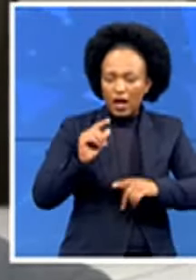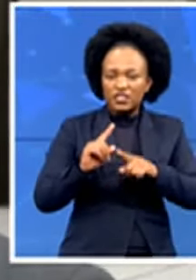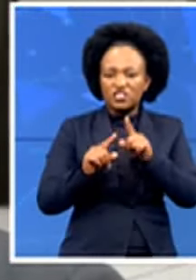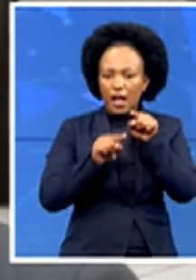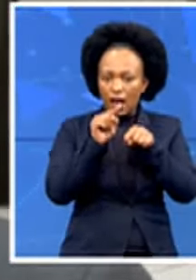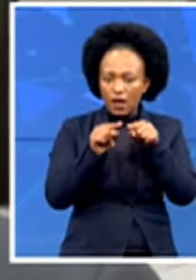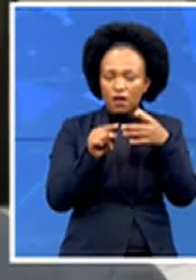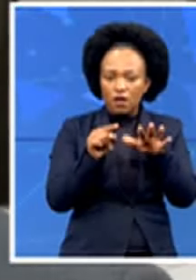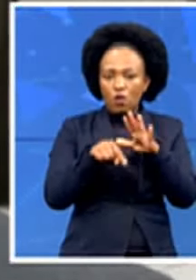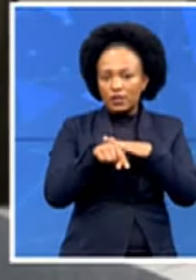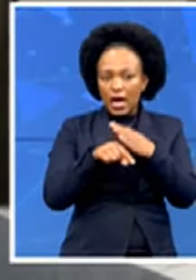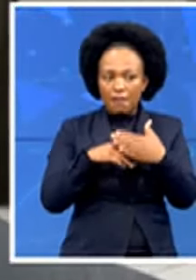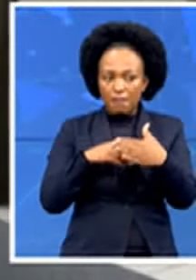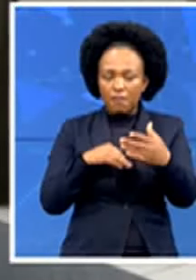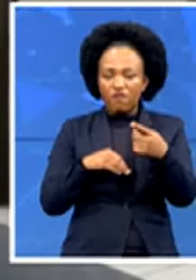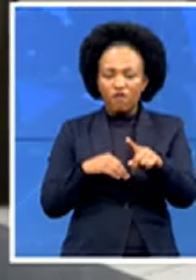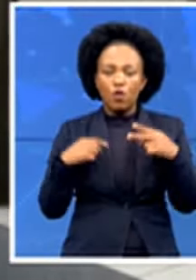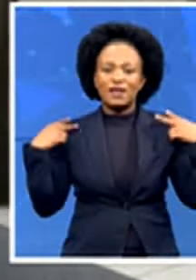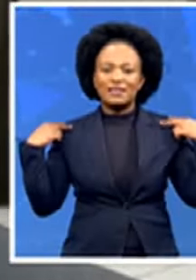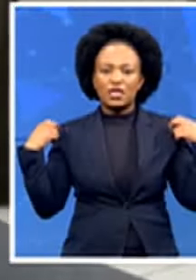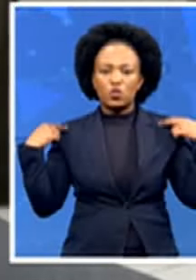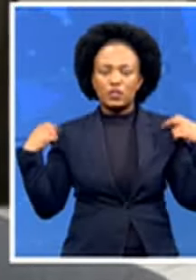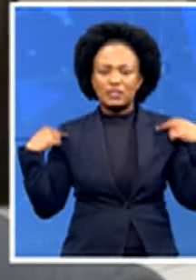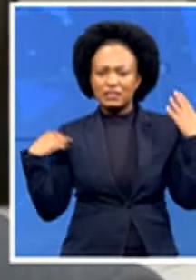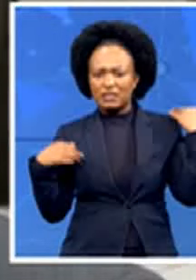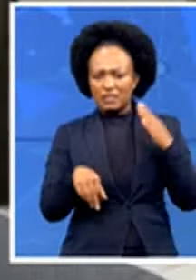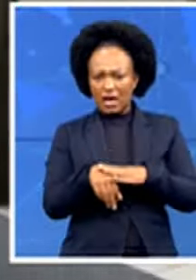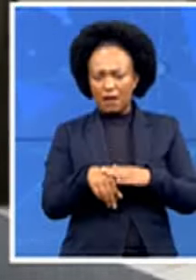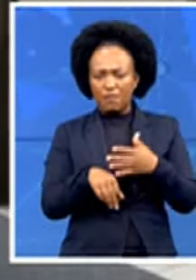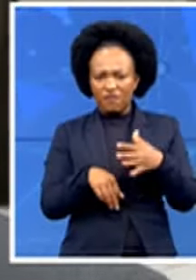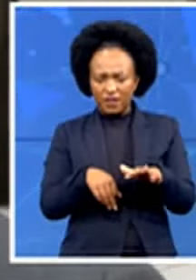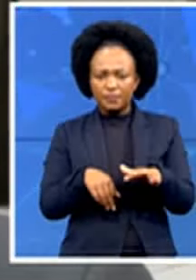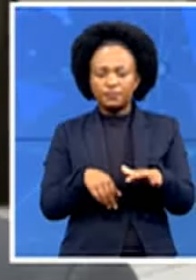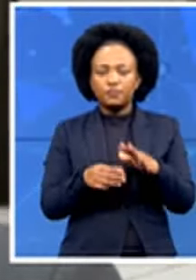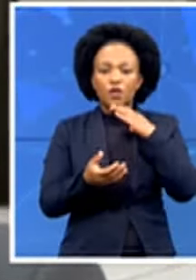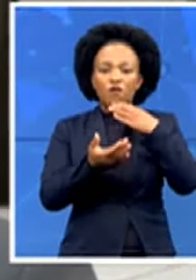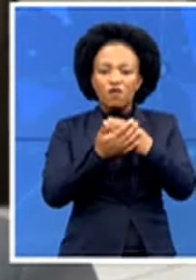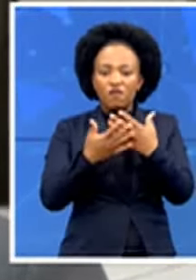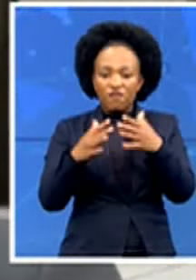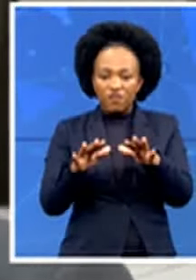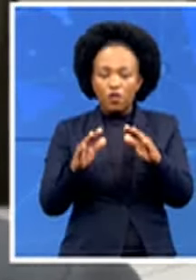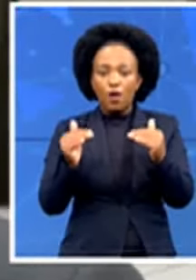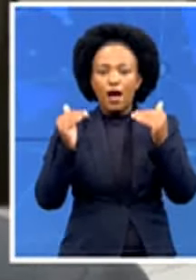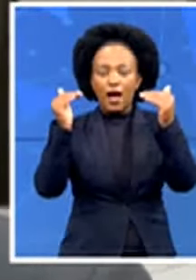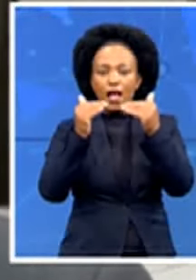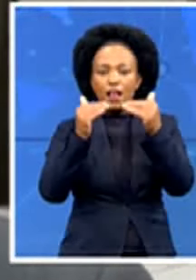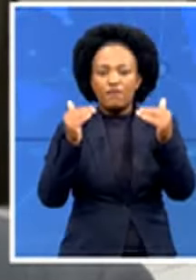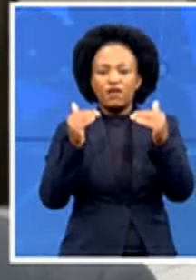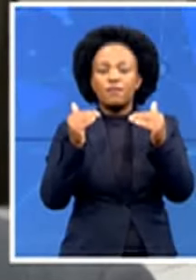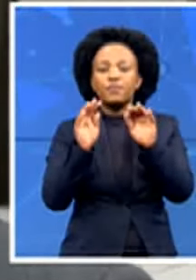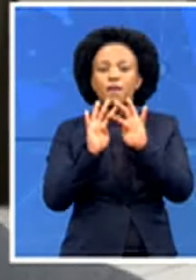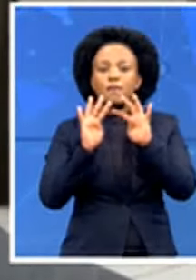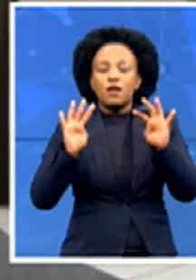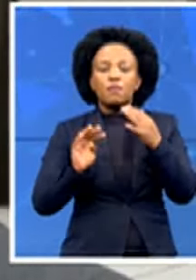Security Agency head, and having those confirmed when the high-level panel report by Mr. Mufamadi was tabled with